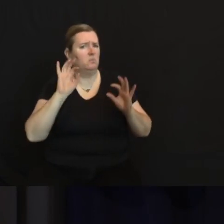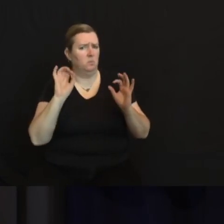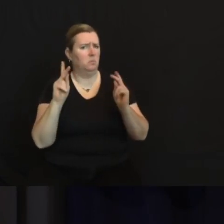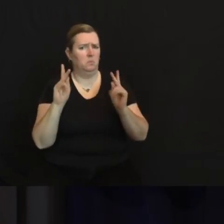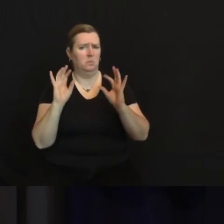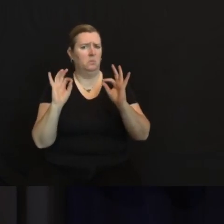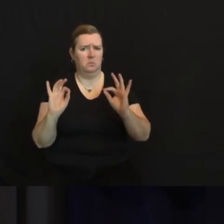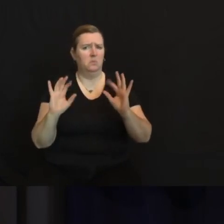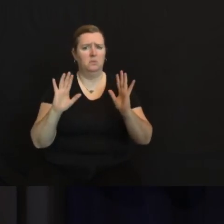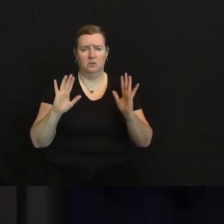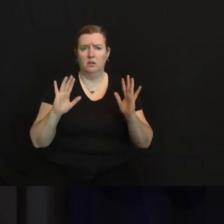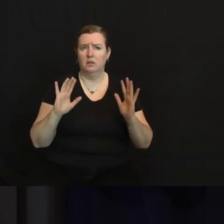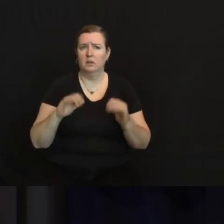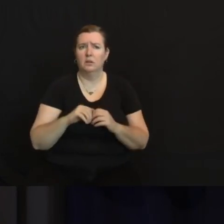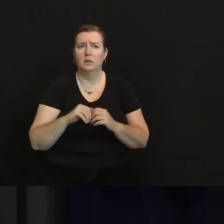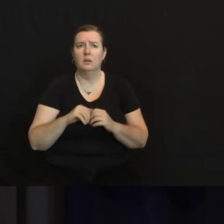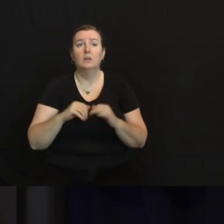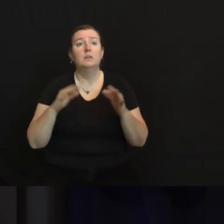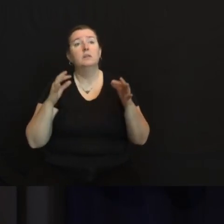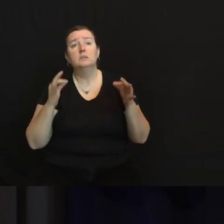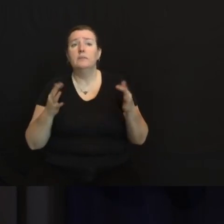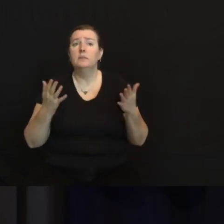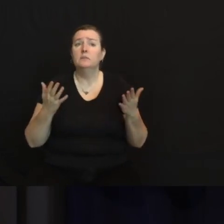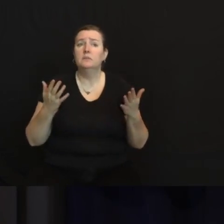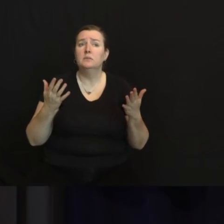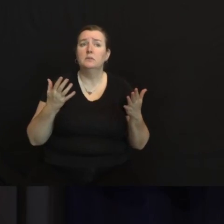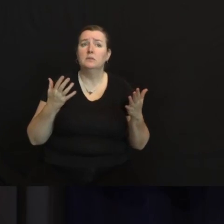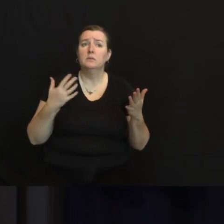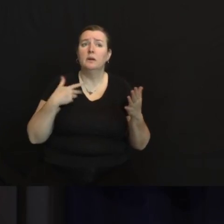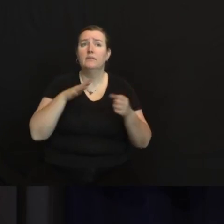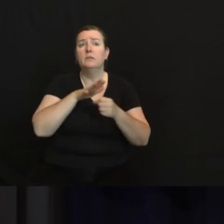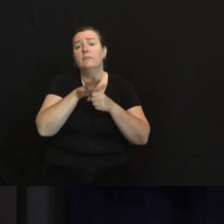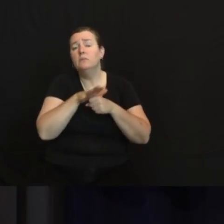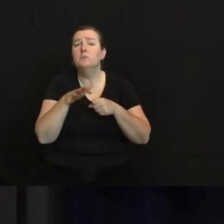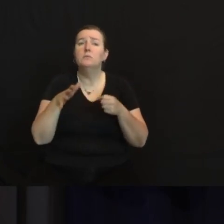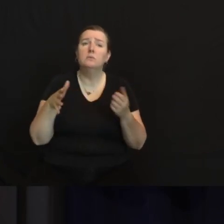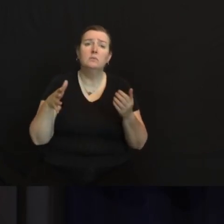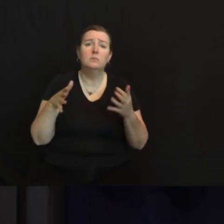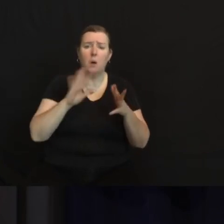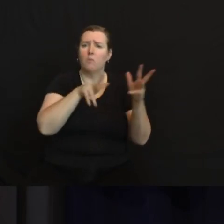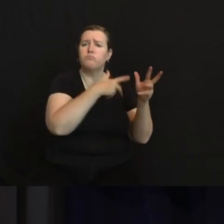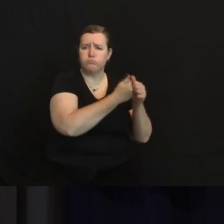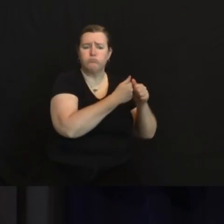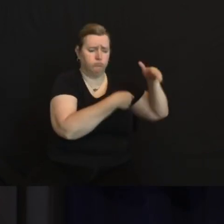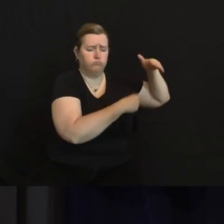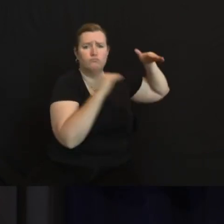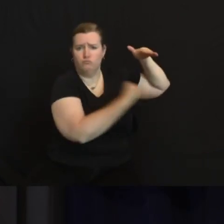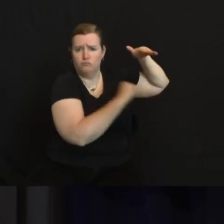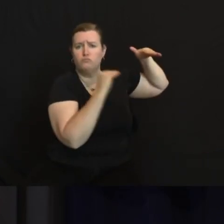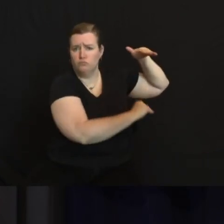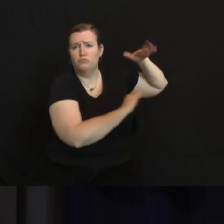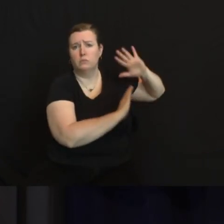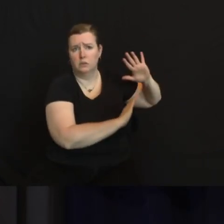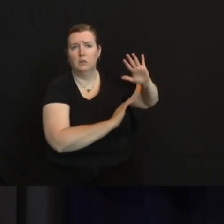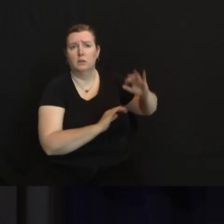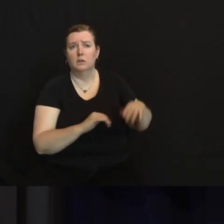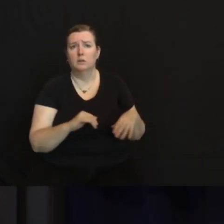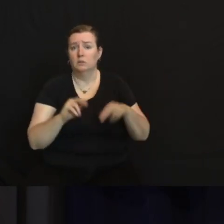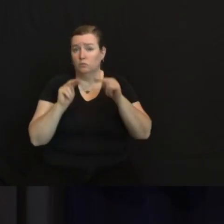definitely adequate operational and strategic stockpile. We also keep a close eye on